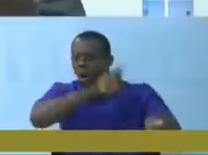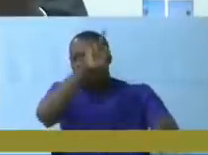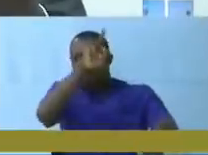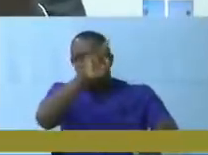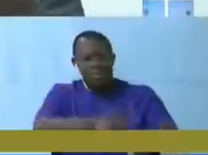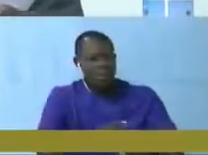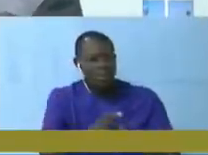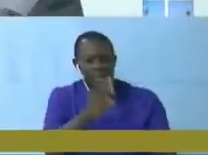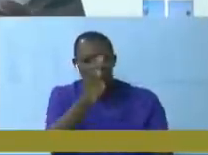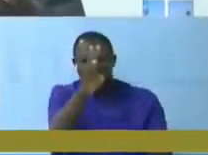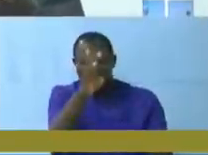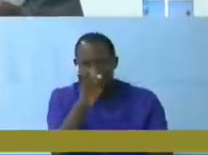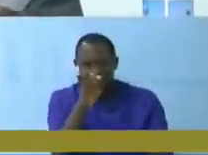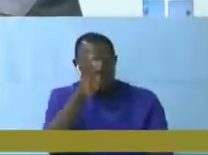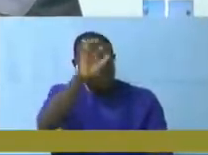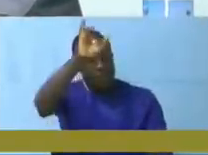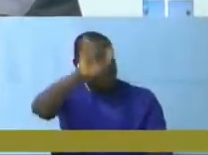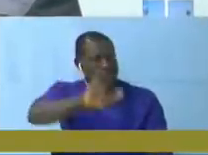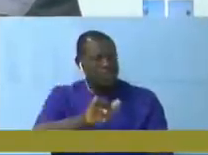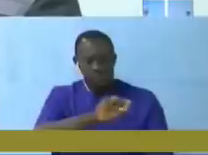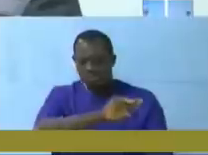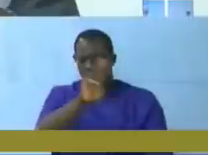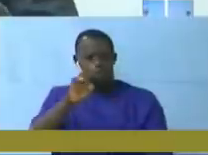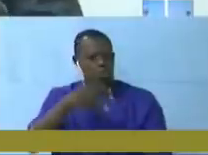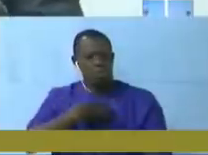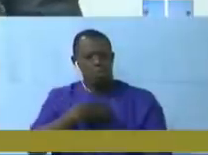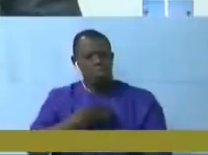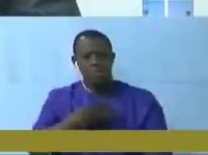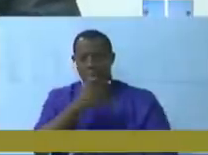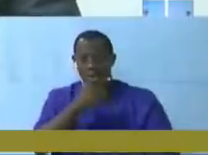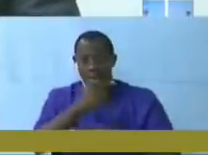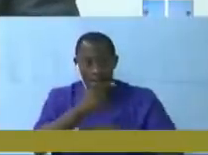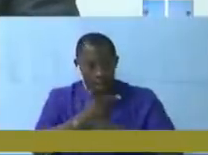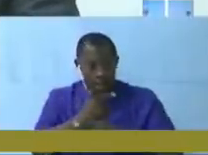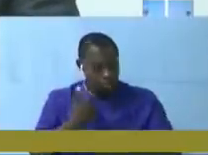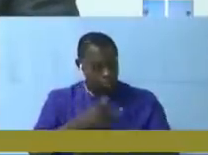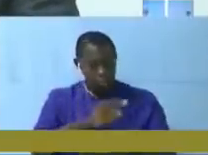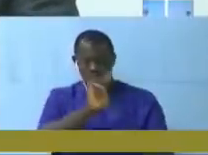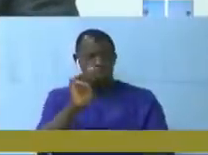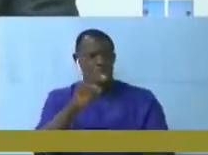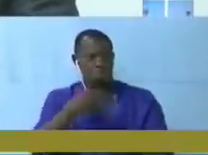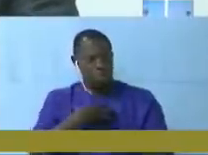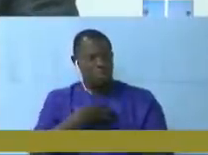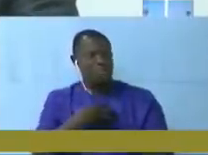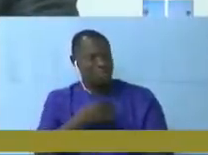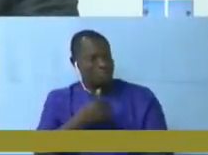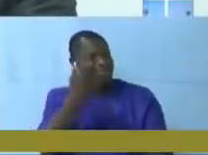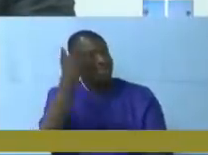years. We don't want that as a people. That is what it seems to say to me.